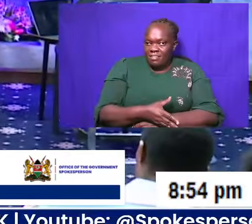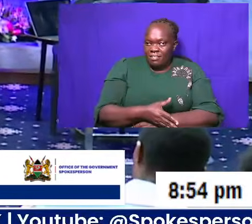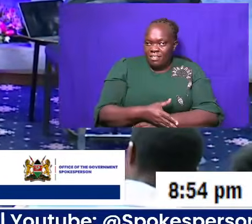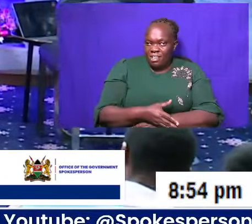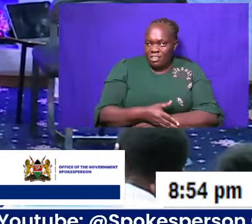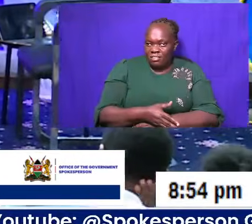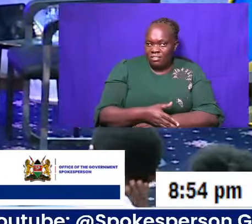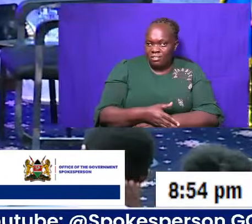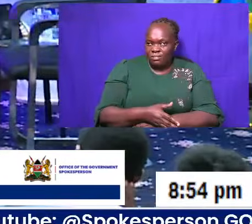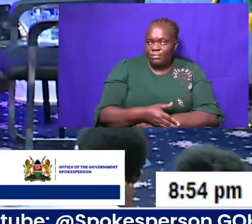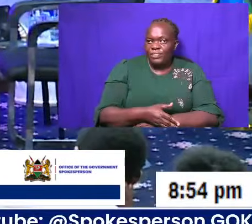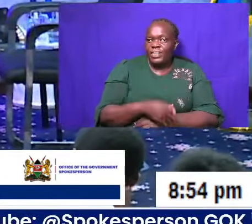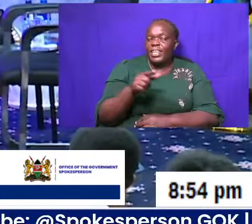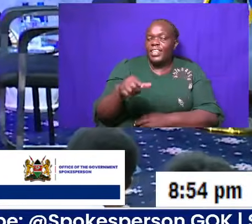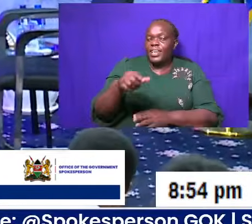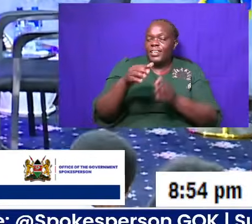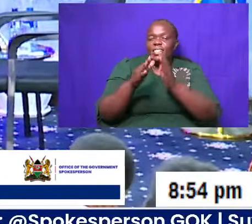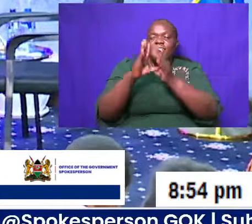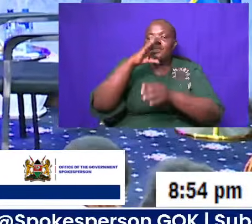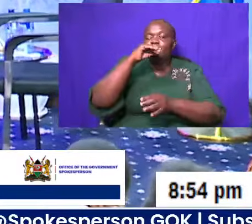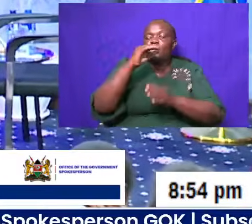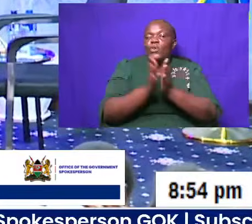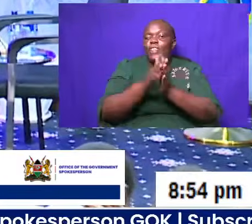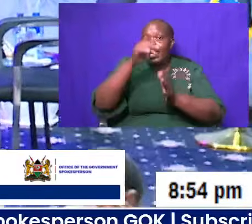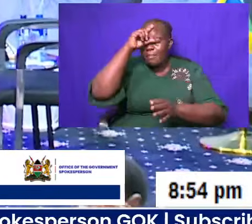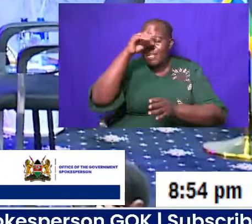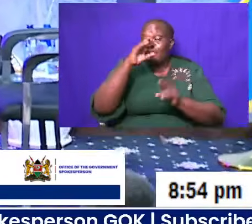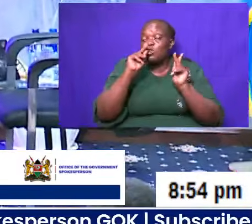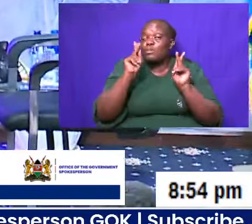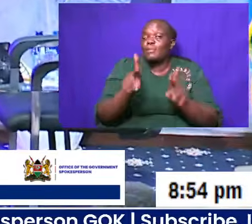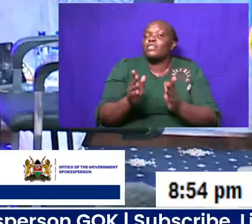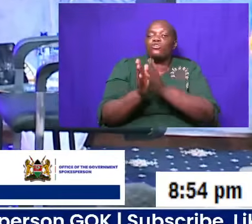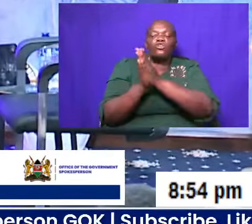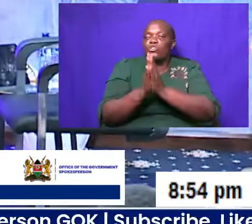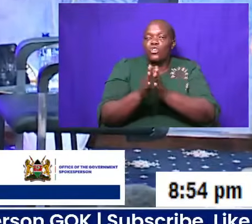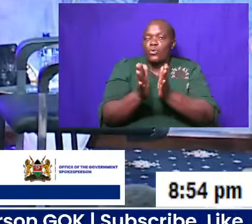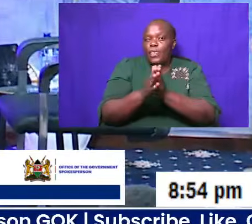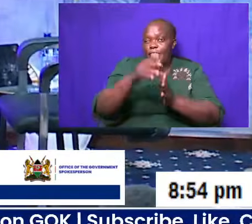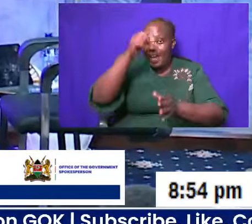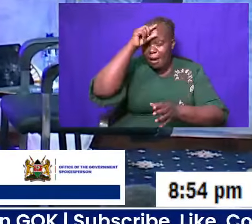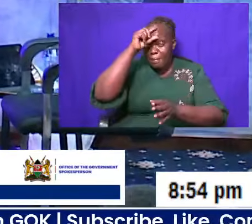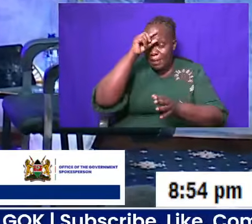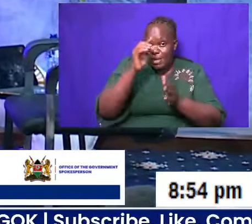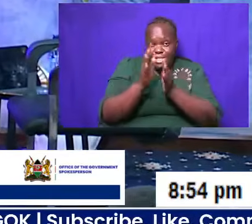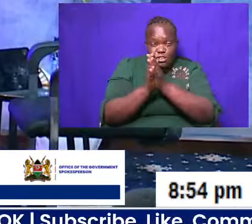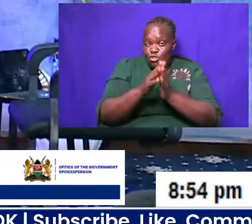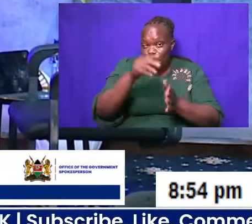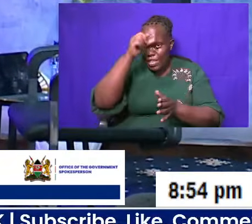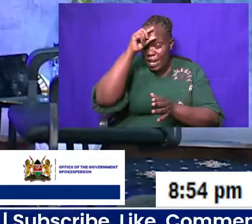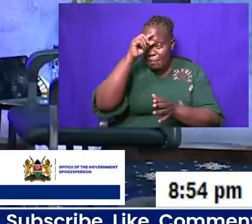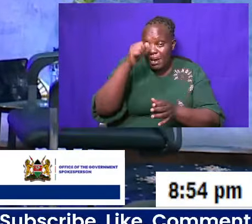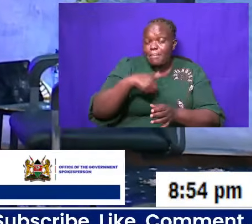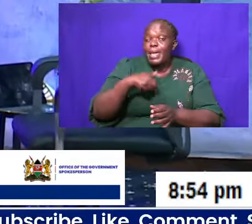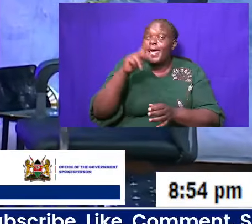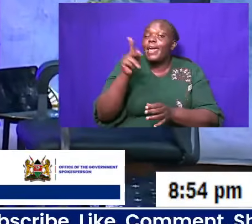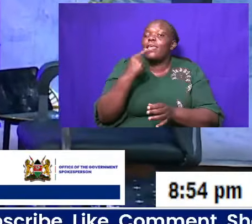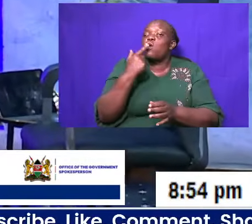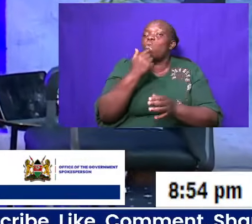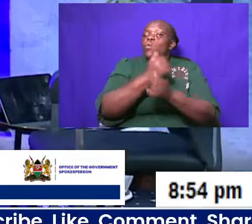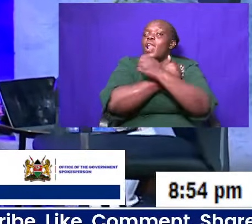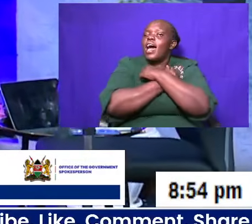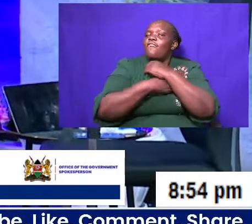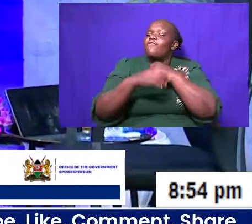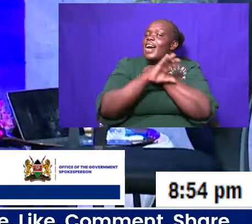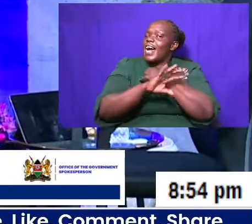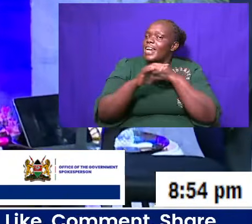sana. Hii show inaitwa Sema na Spox. Bonga na Gava. Sema na Spox. Bonga na Gava. Mimi ni